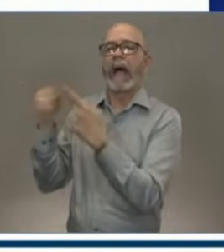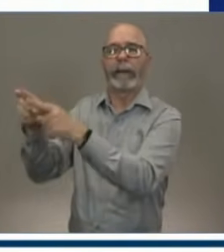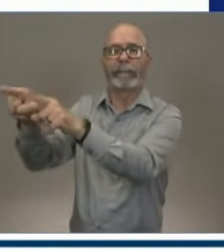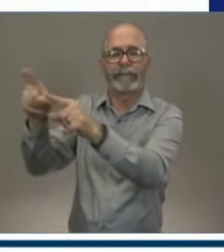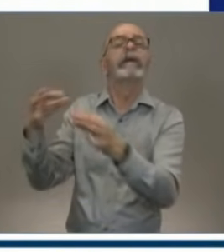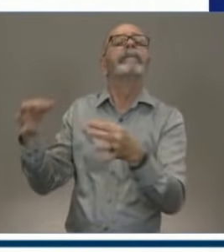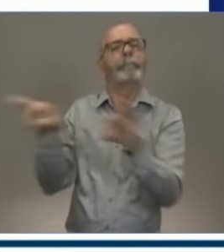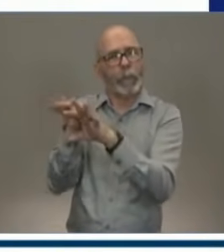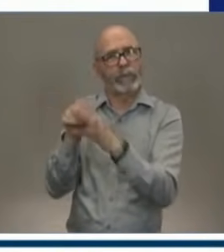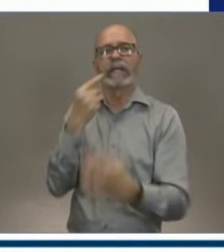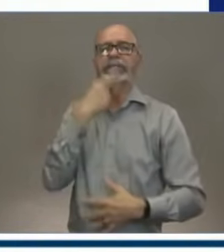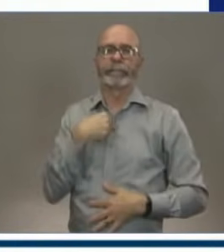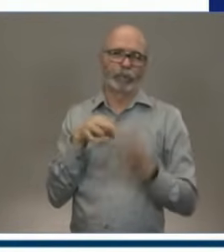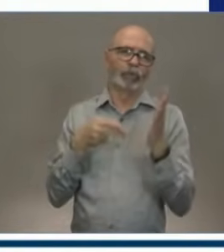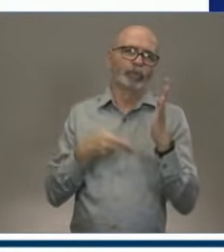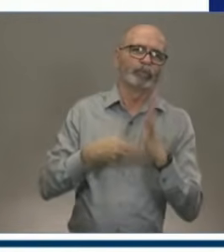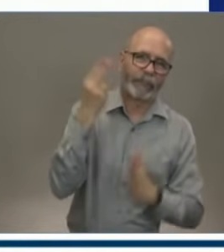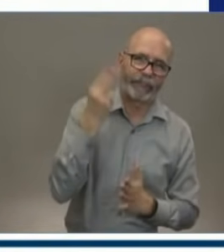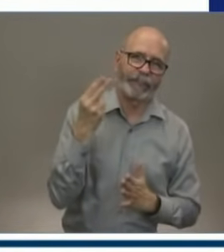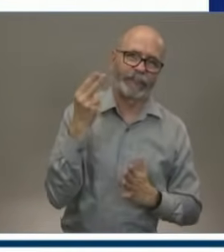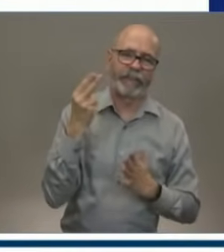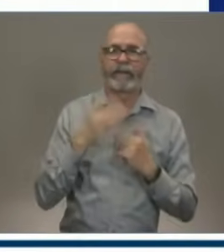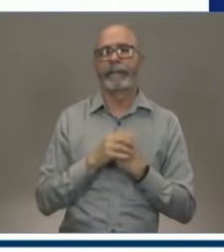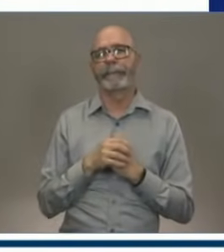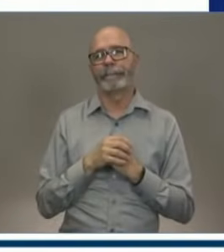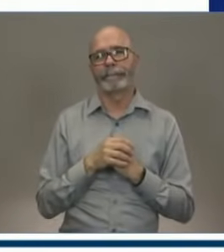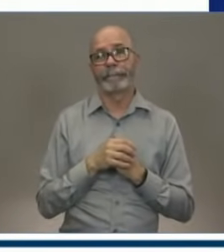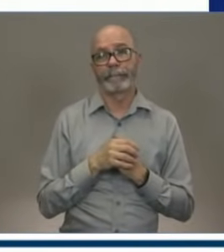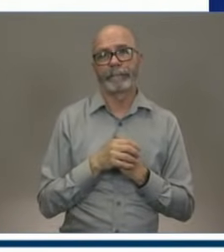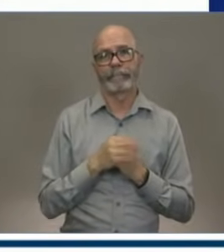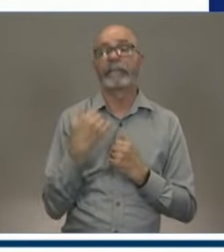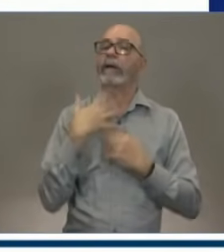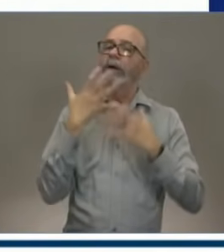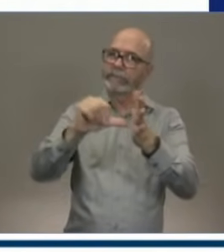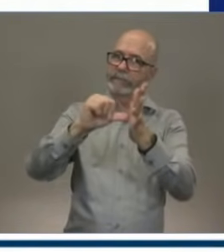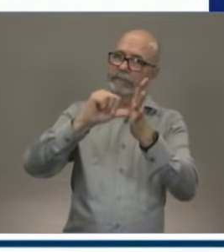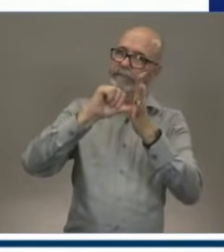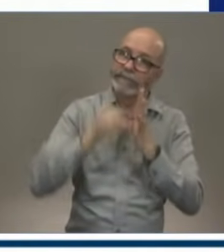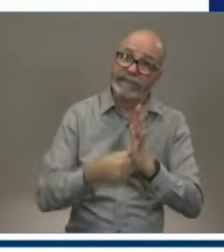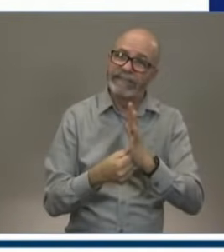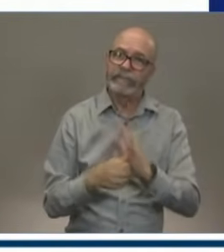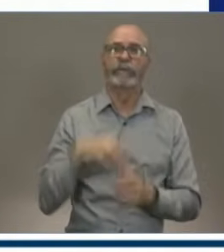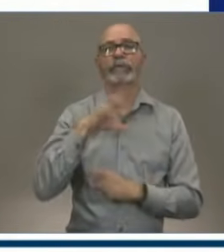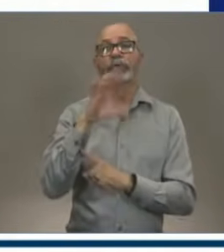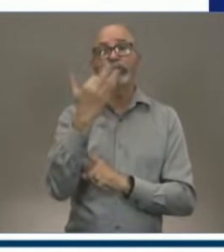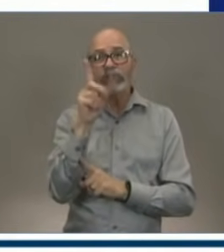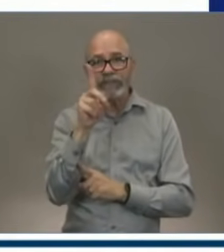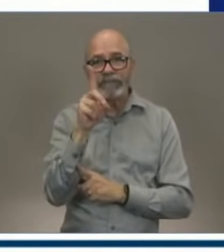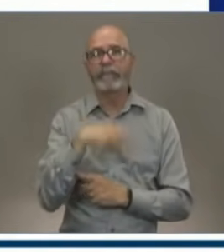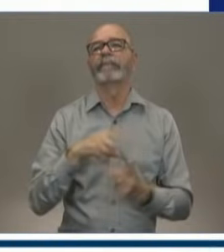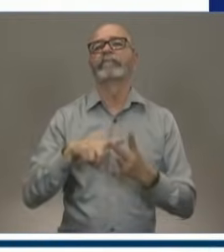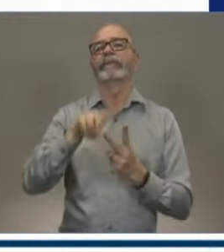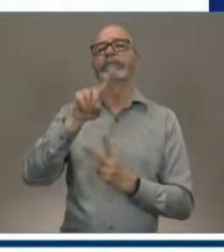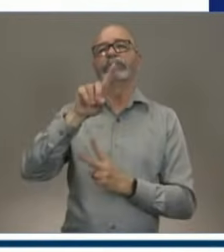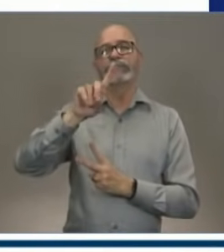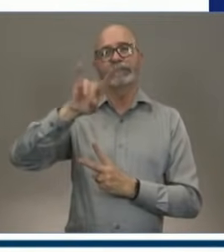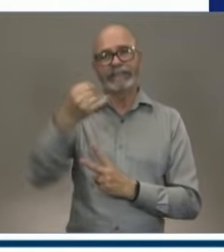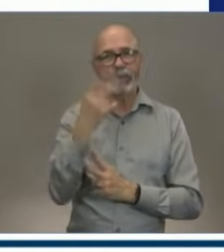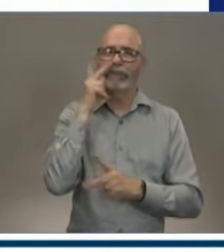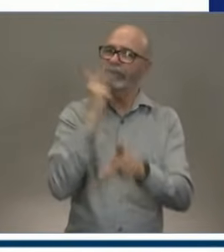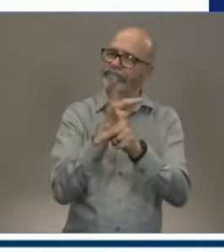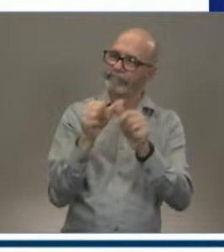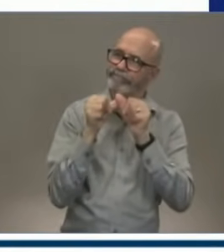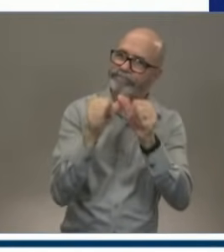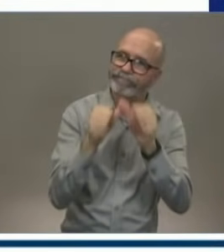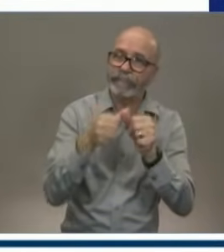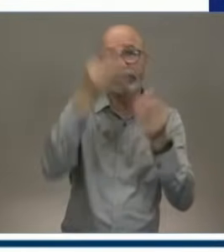up to take questions, I want to give a shout out again to Richard and Deborah, who are here and continuing to inform and making sure